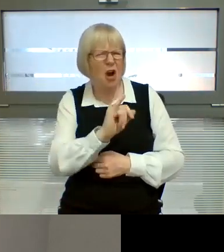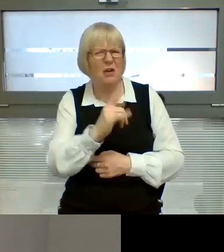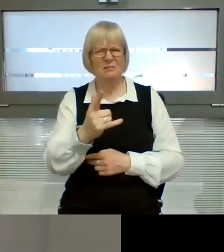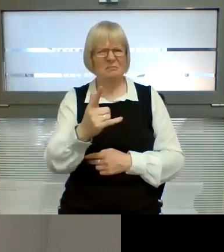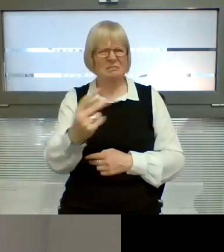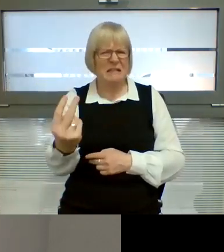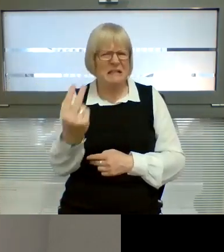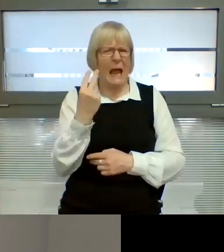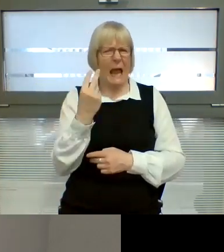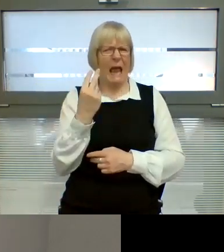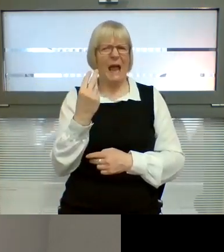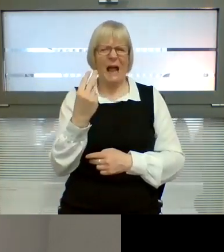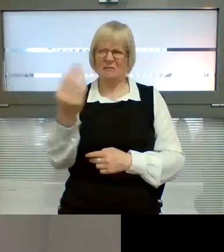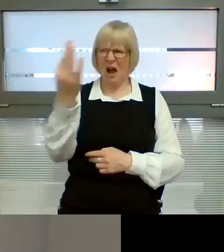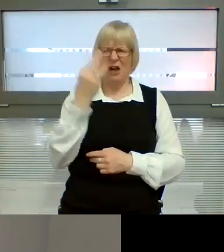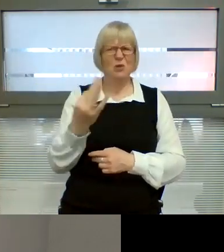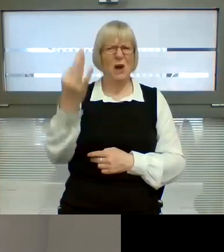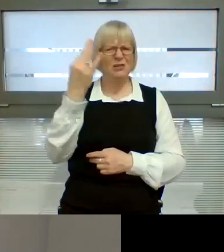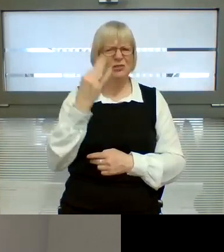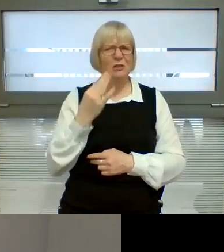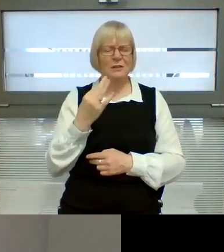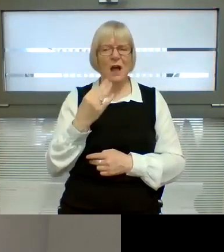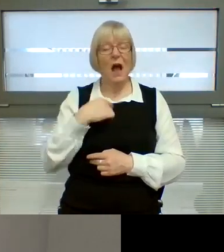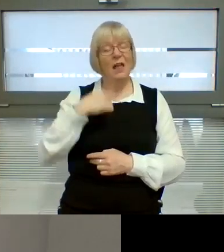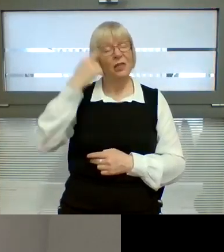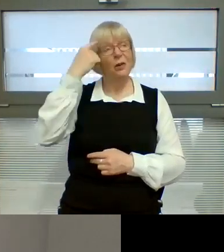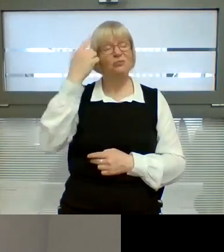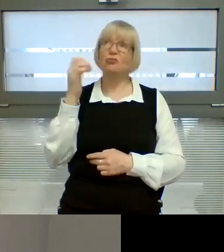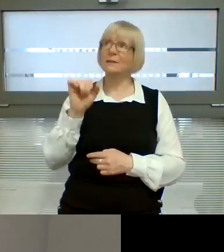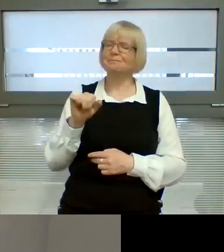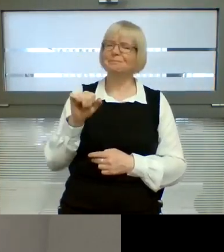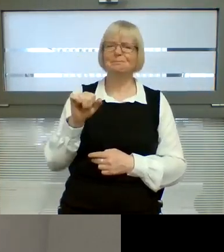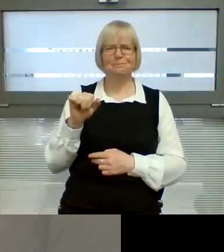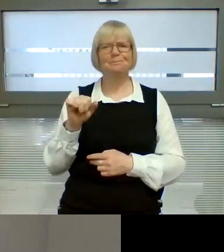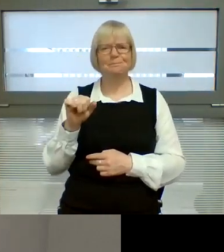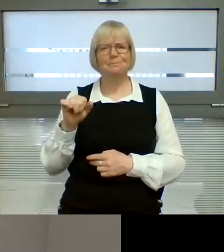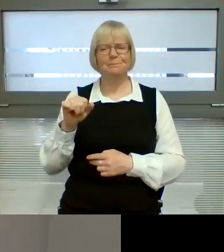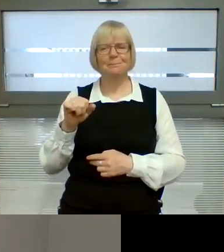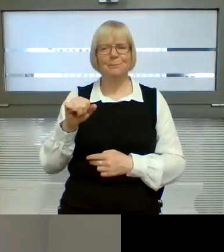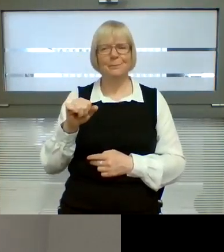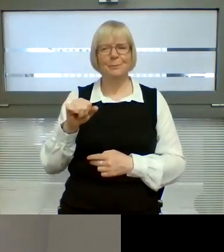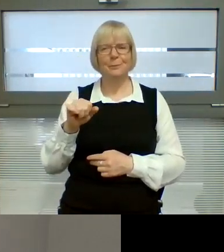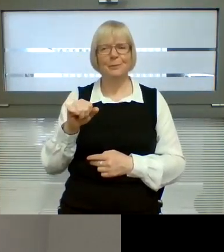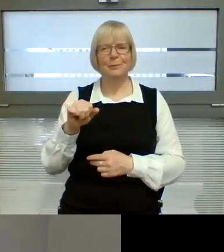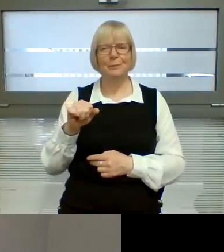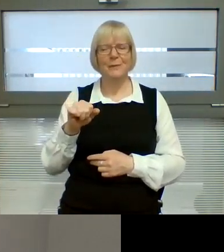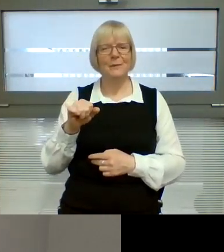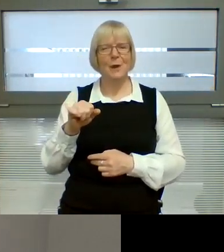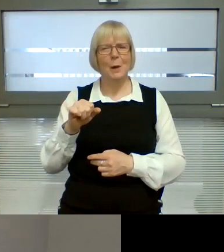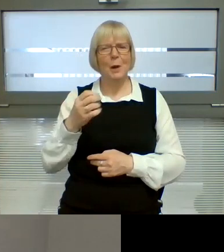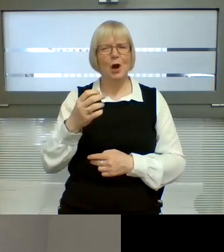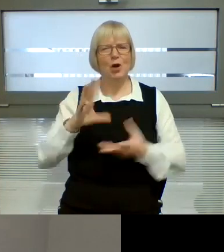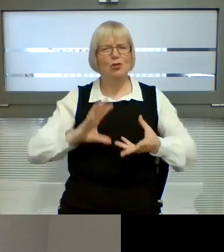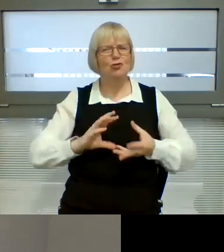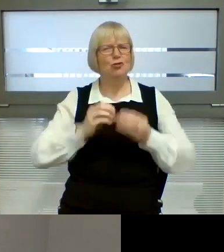you, people ask questions, So I thought, well, do you know what? The beauty of creating a